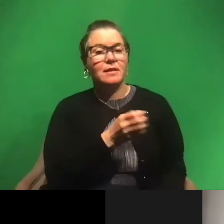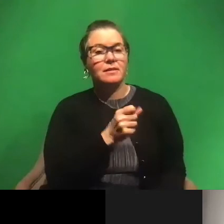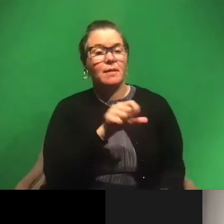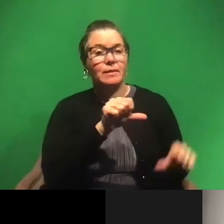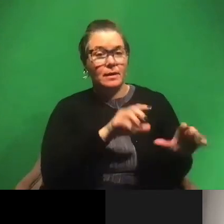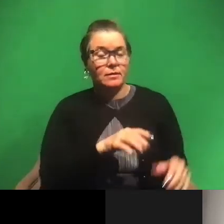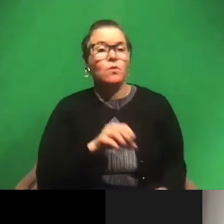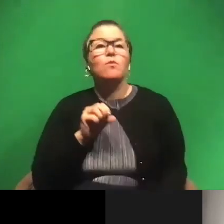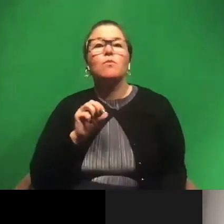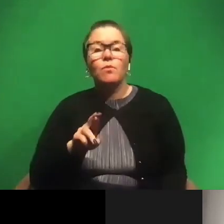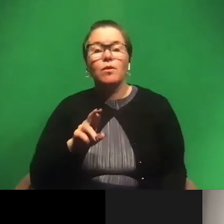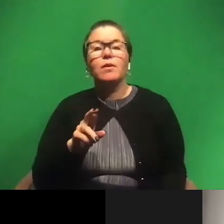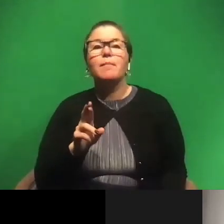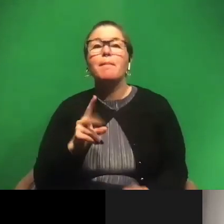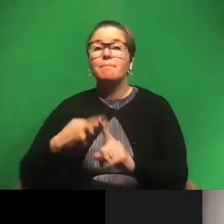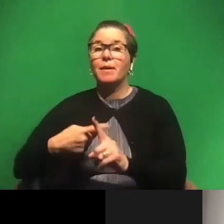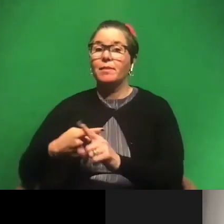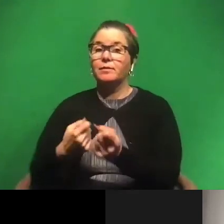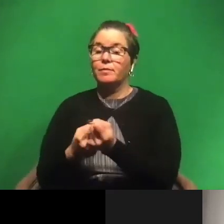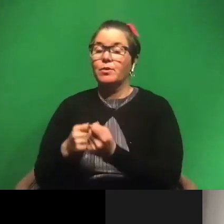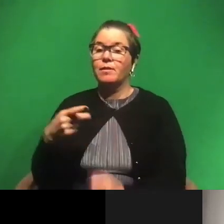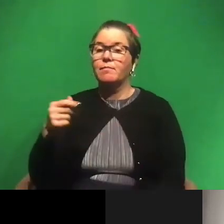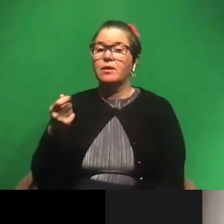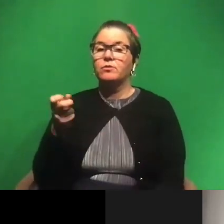paypal.me/SkypeAScientist, or become a monthly supporter at